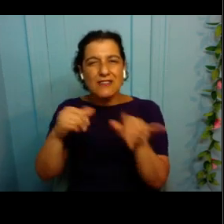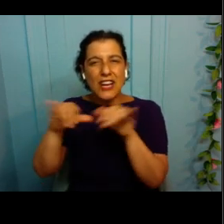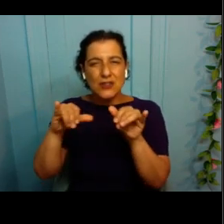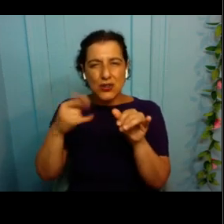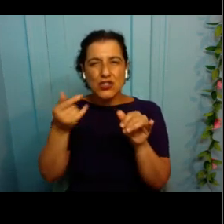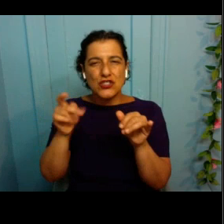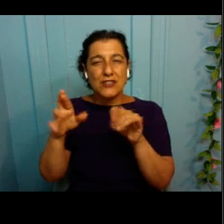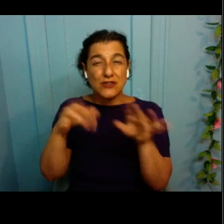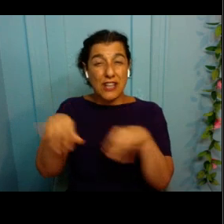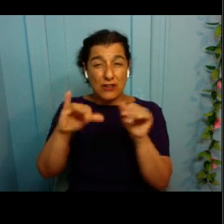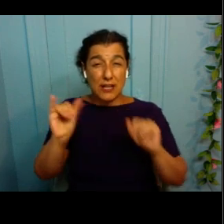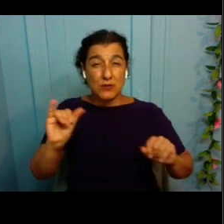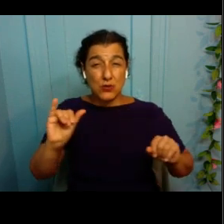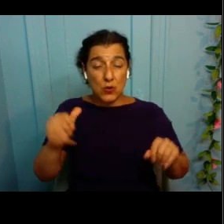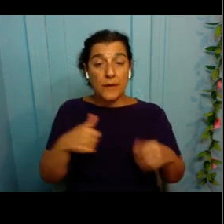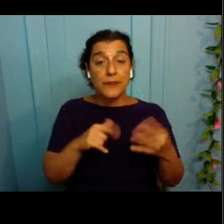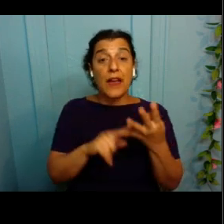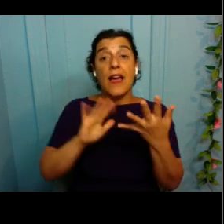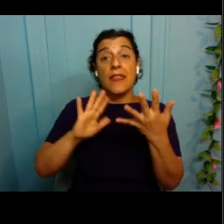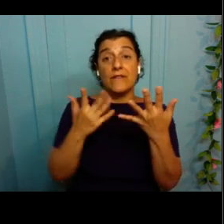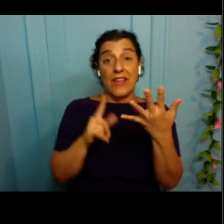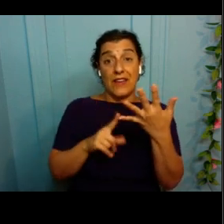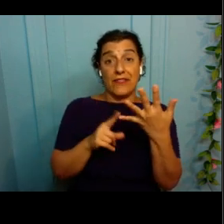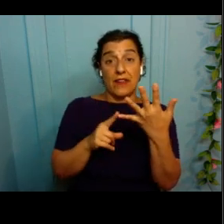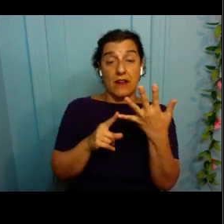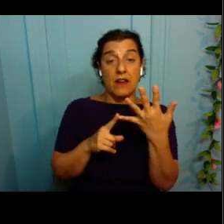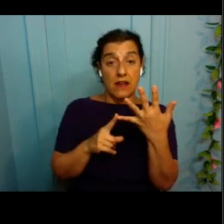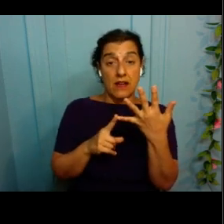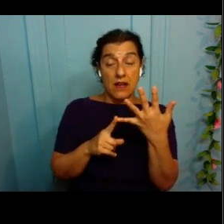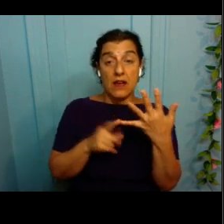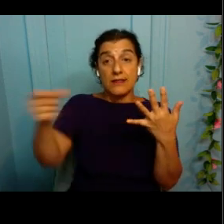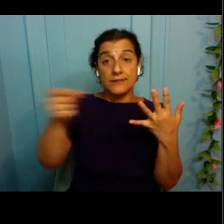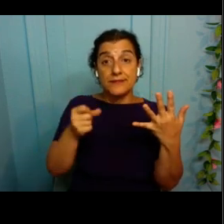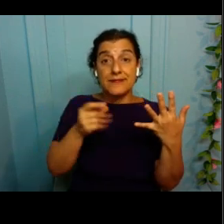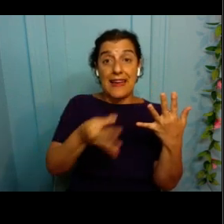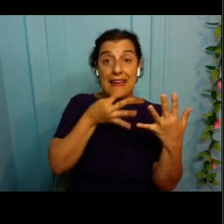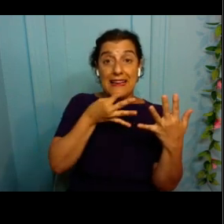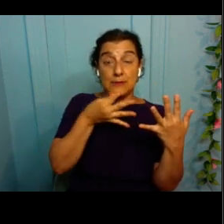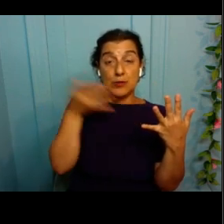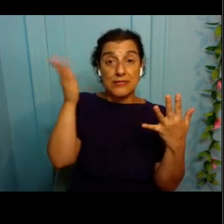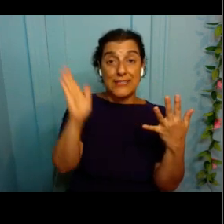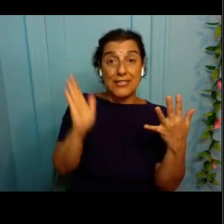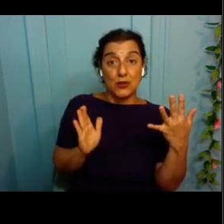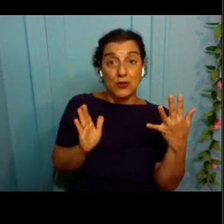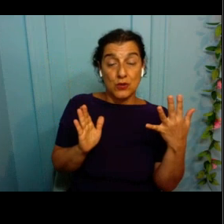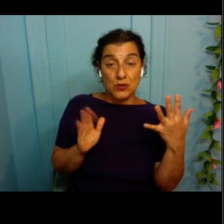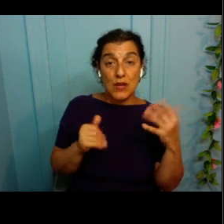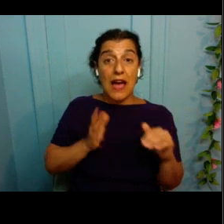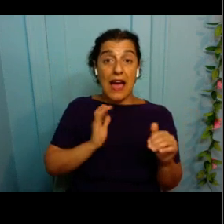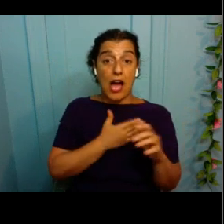The fifth component, the last component, is bringing in expert guest speakers. And our first one is Professor Ann Charity Hudley, who